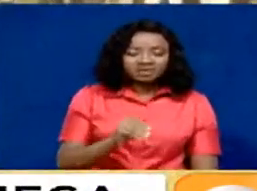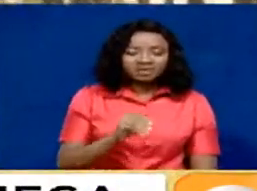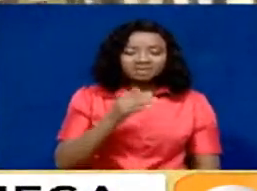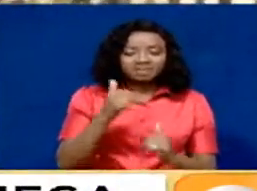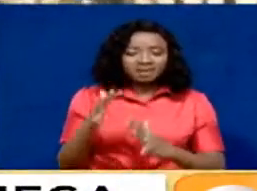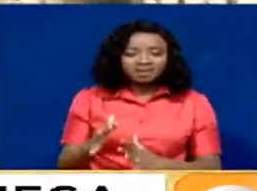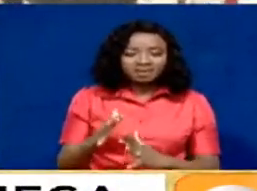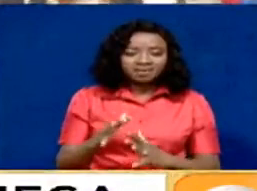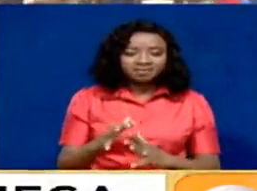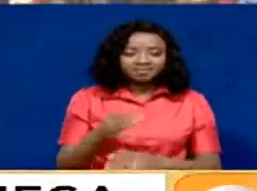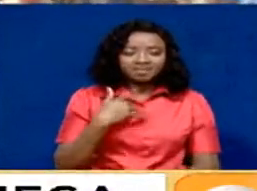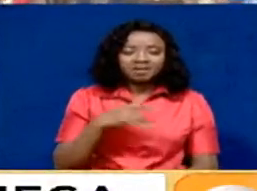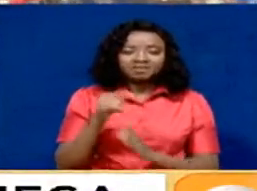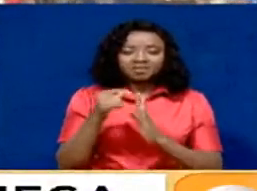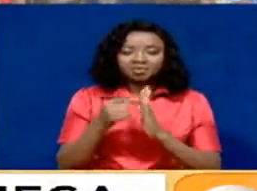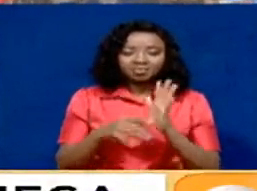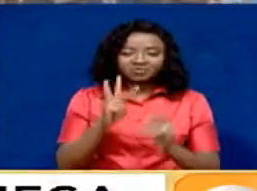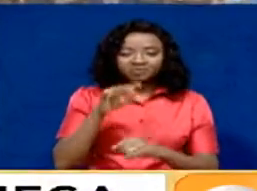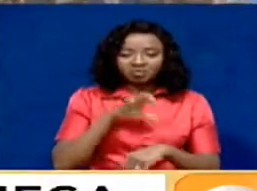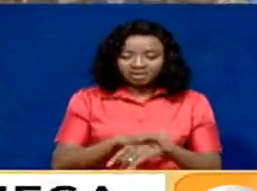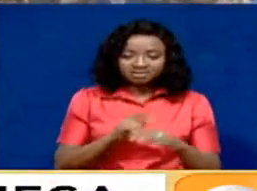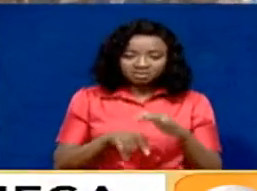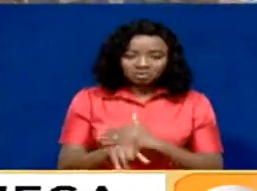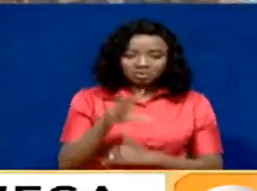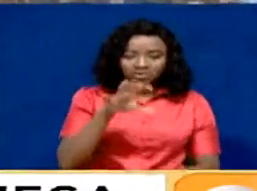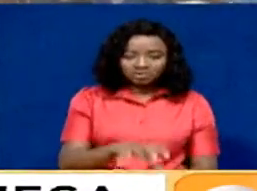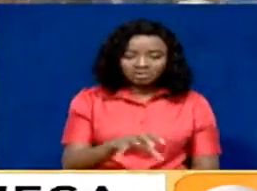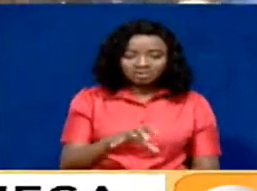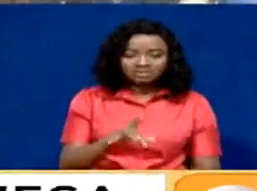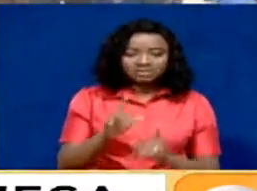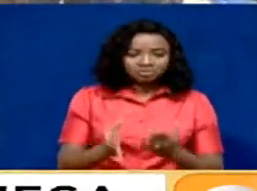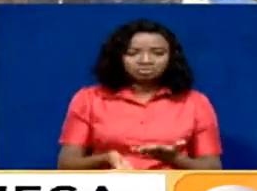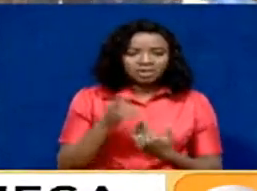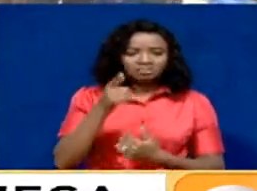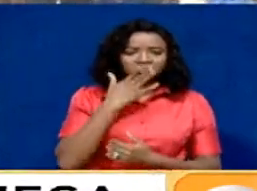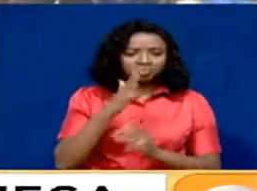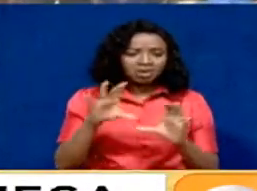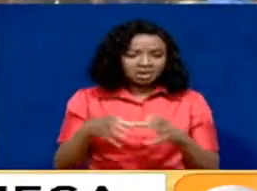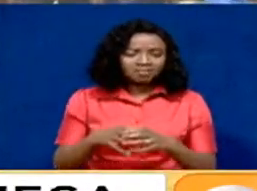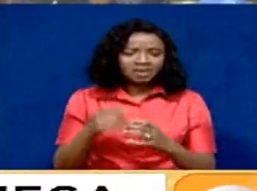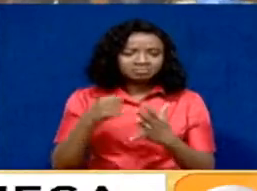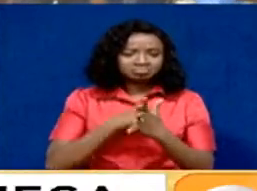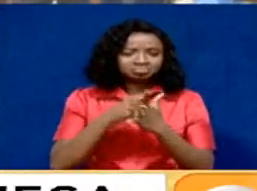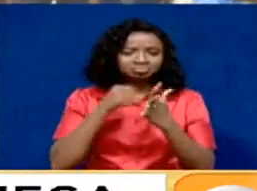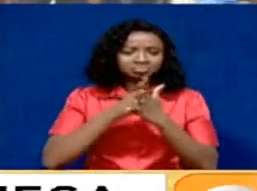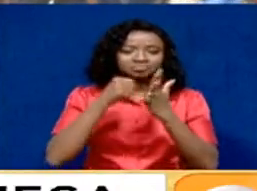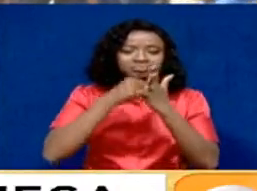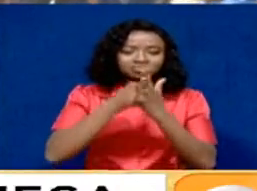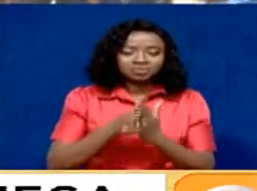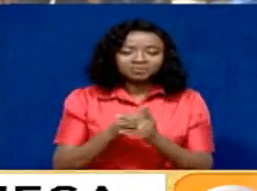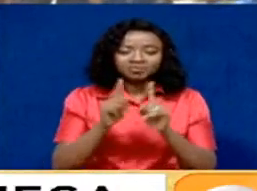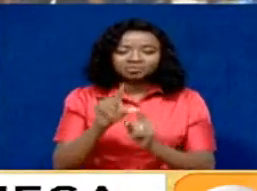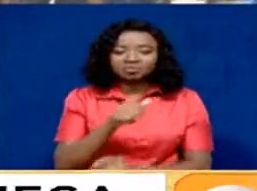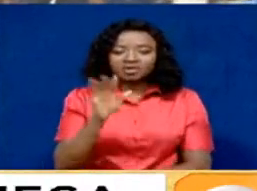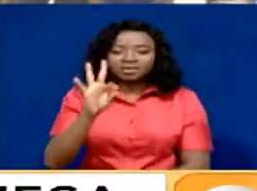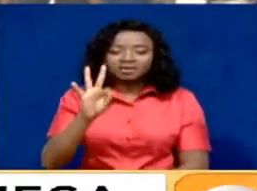Dukisa made a four-point advantage for Cabras with a penalty. This inspired Cabras to stretch their lead as Felix Ayange and